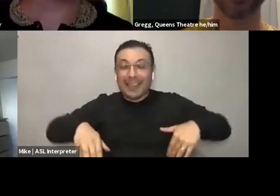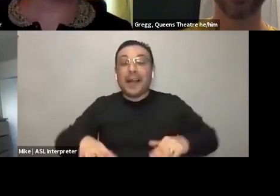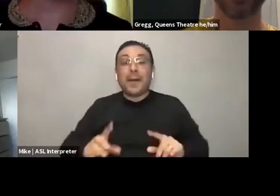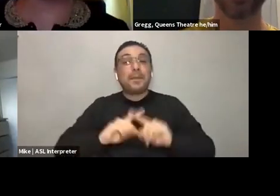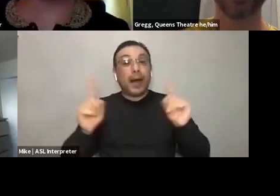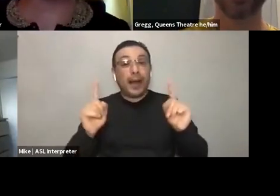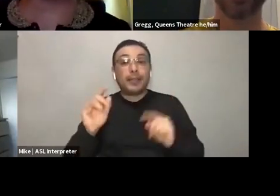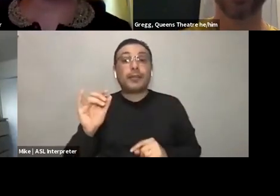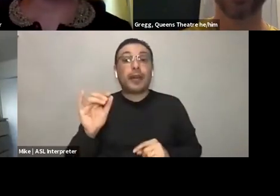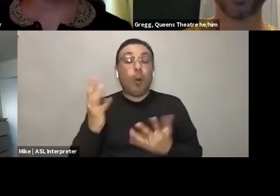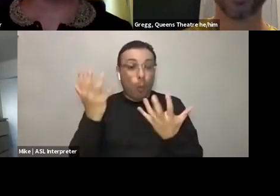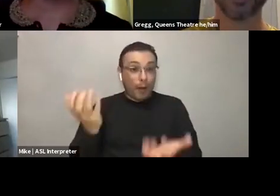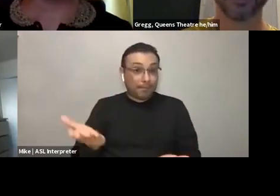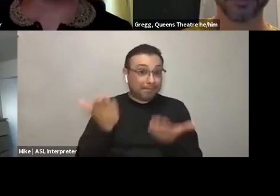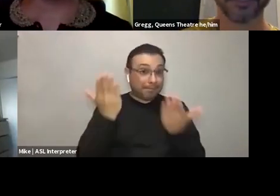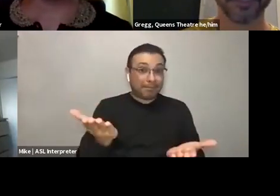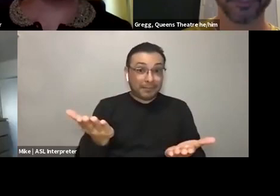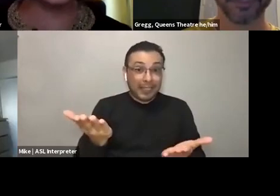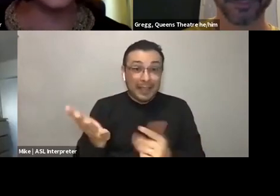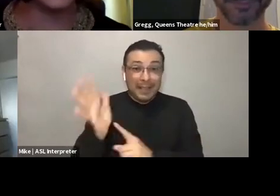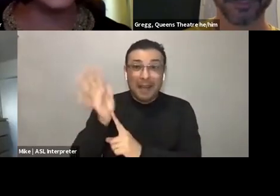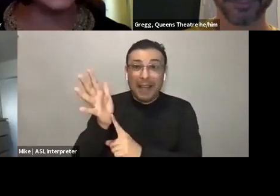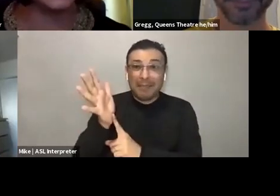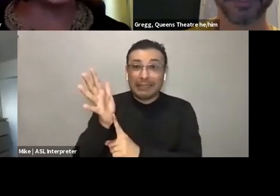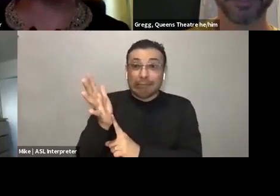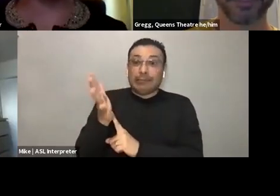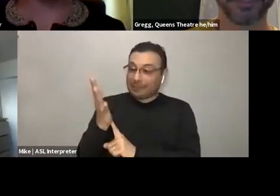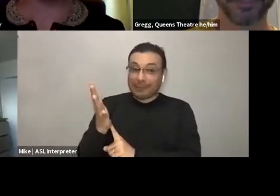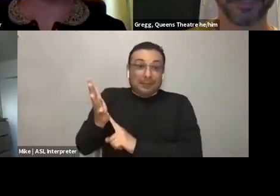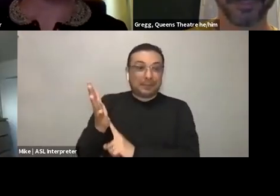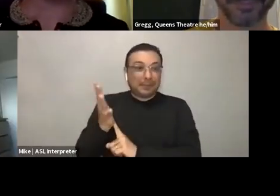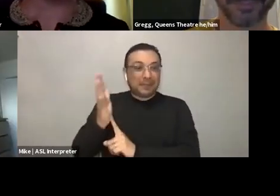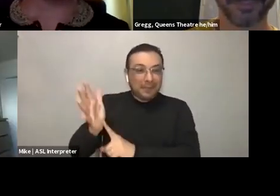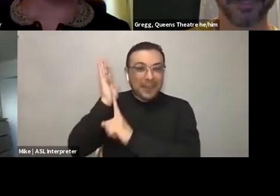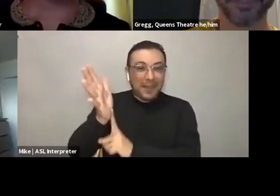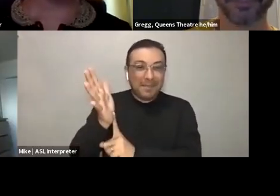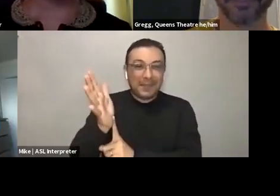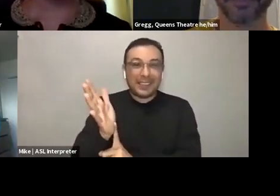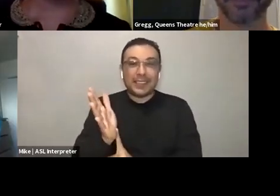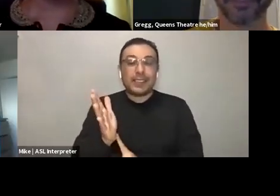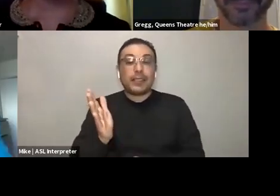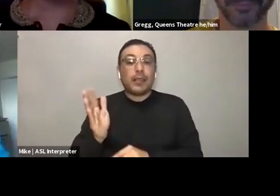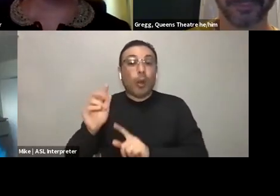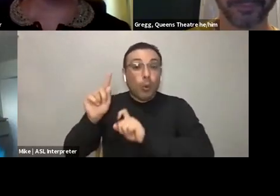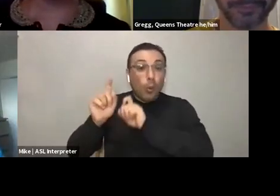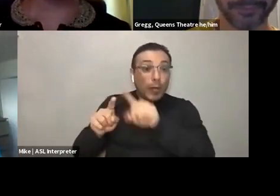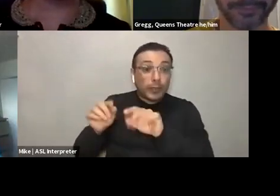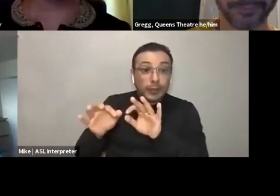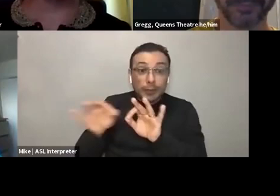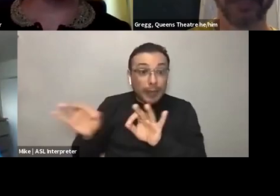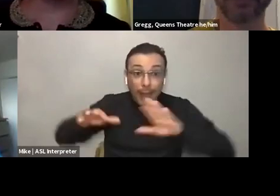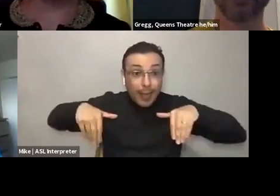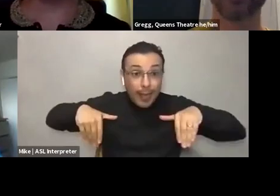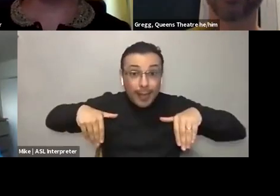to put it open in the last five minutes. If there's anyone who has not been able to put their question, and this is not